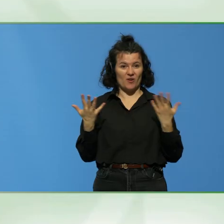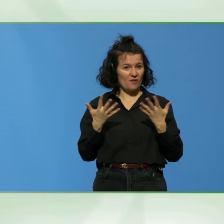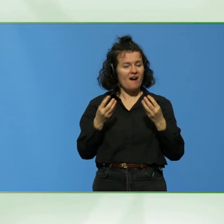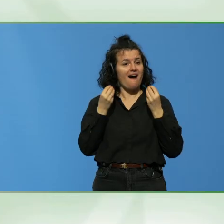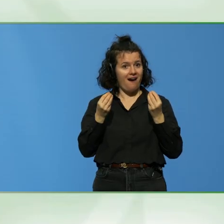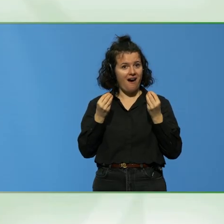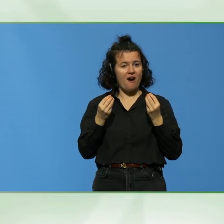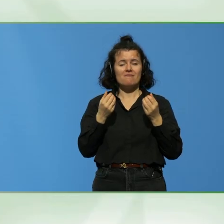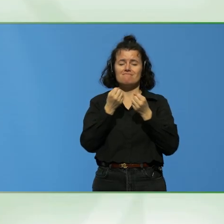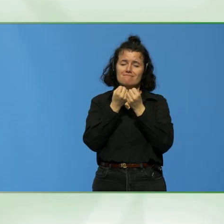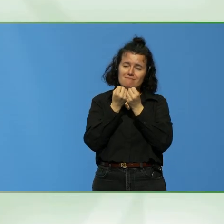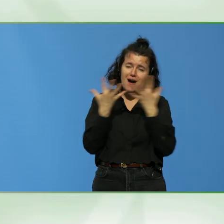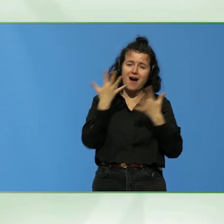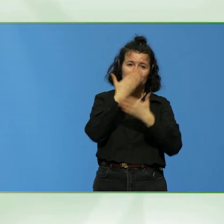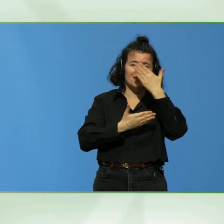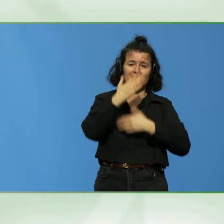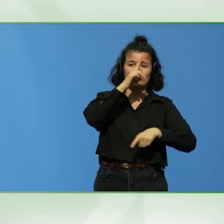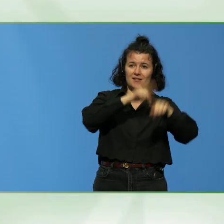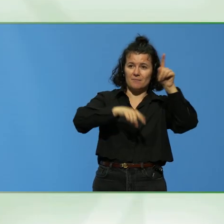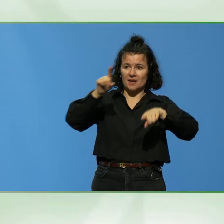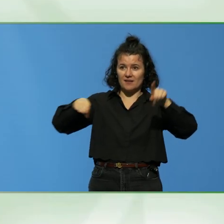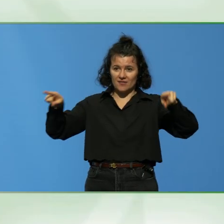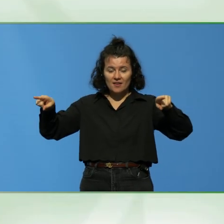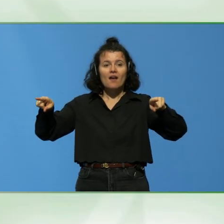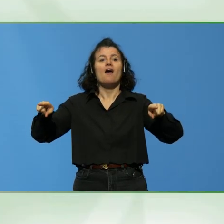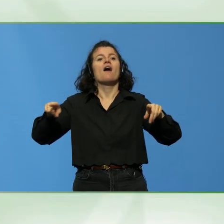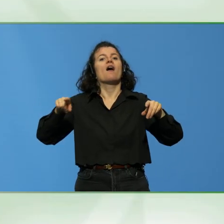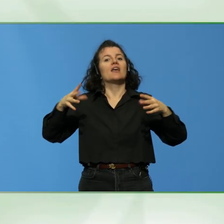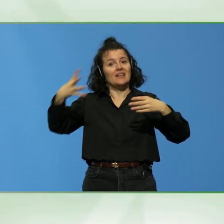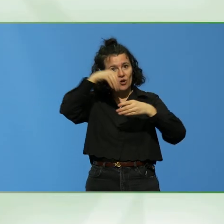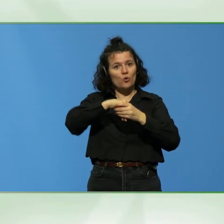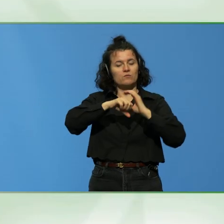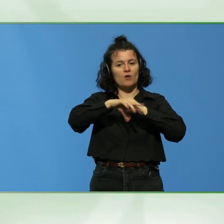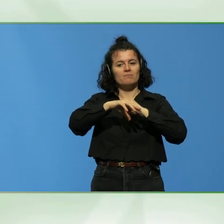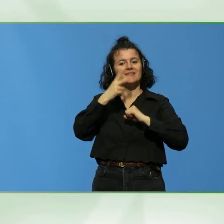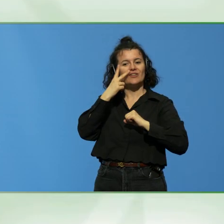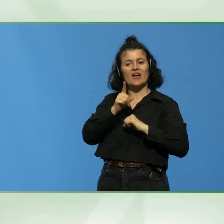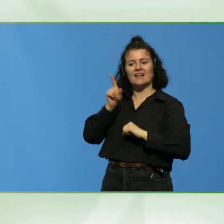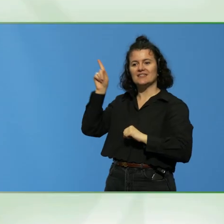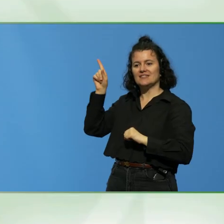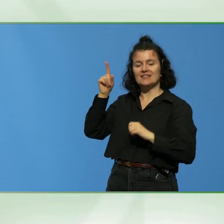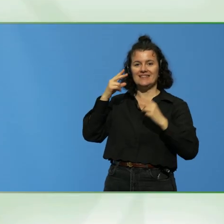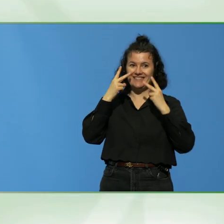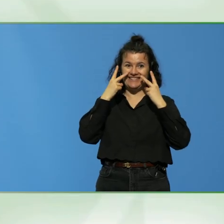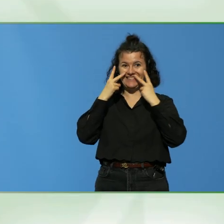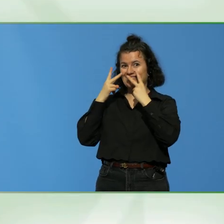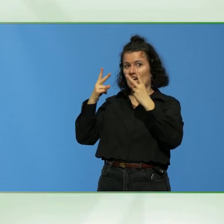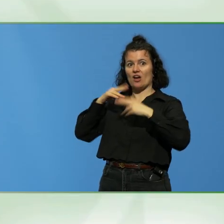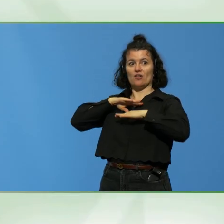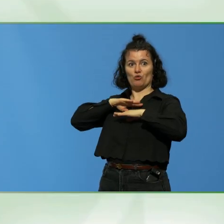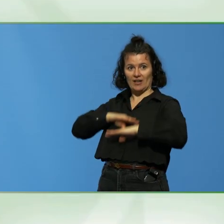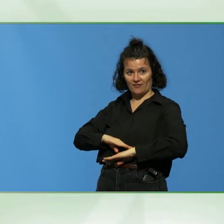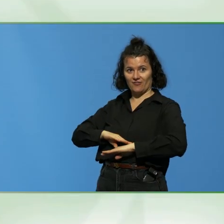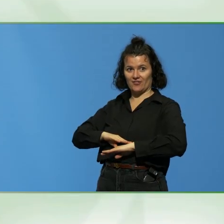people, and the ad is called Sigh of Relief. So if you pop that in on YouTube, that will come up. But it's an